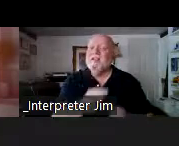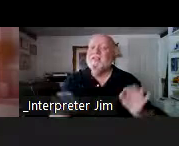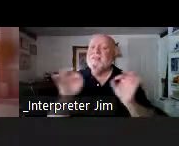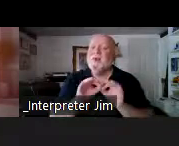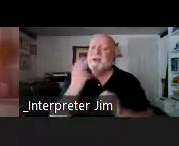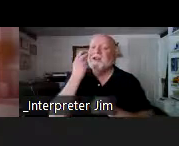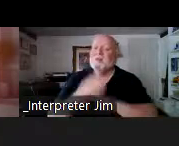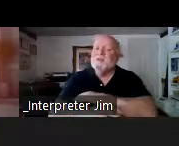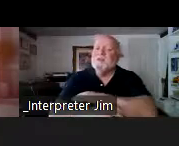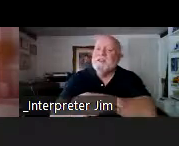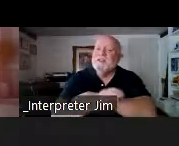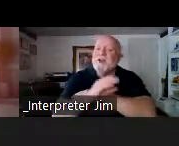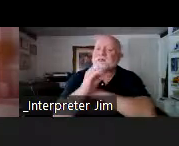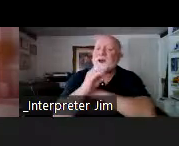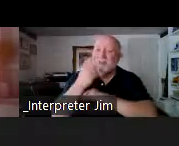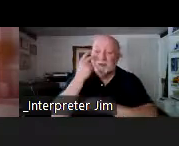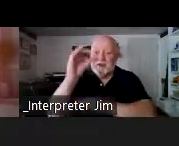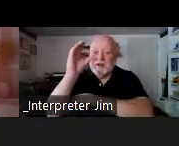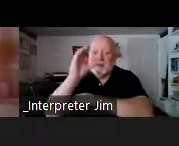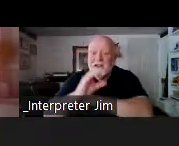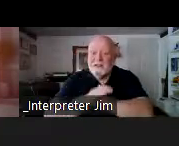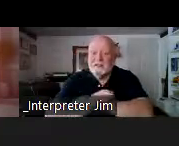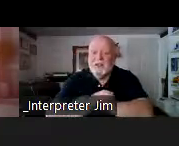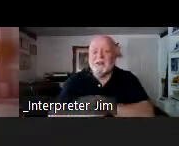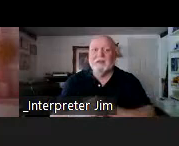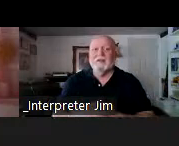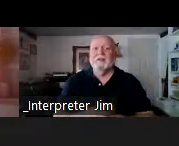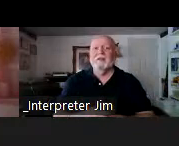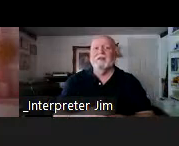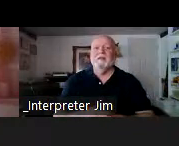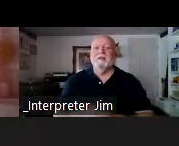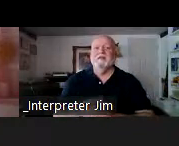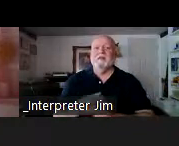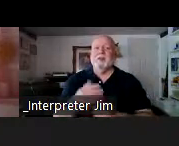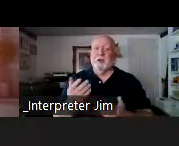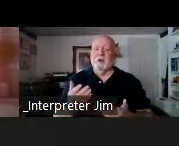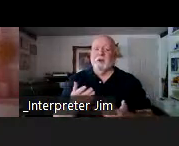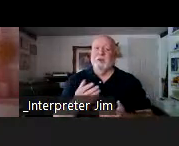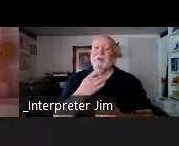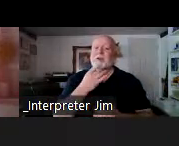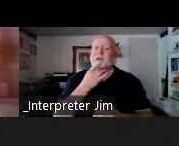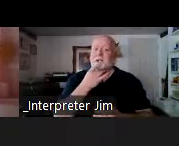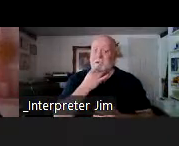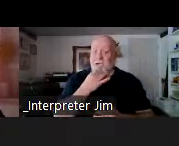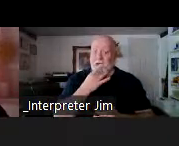actually sunrise increases cortisol. Cortisol is good. It can be bad if it's overdone.